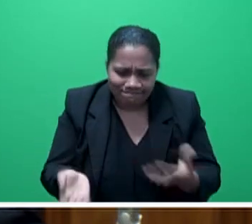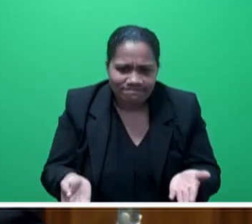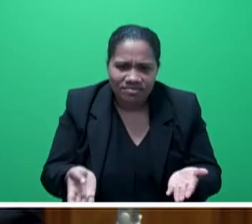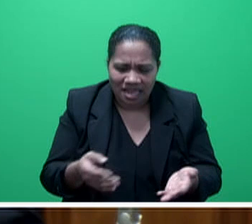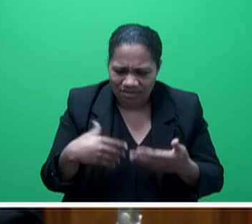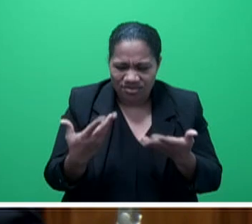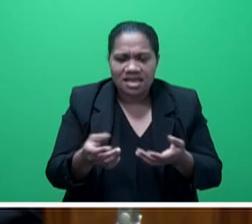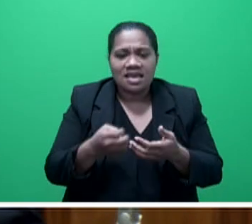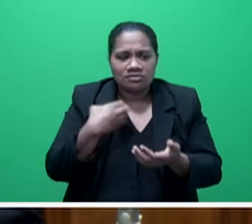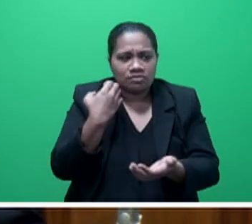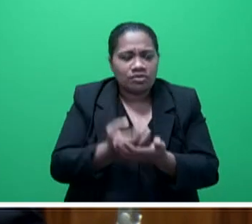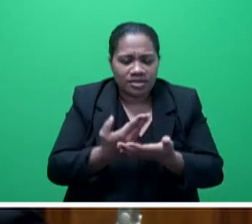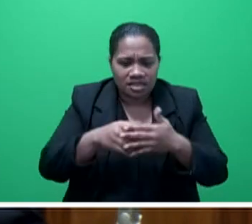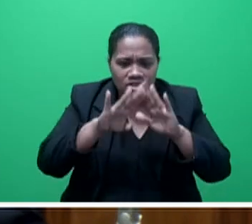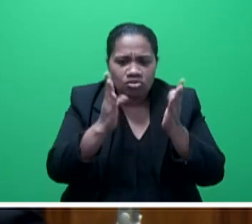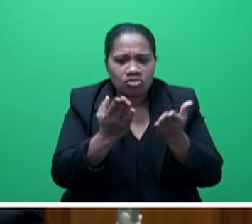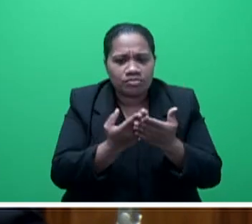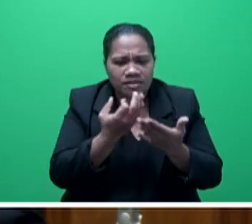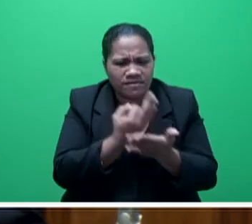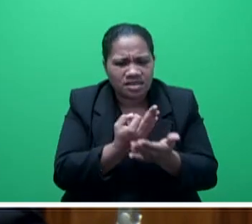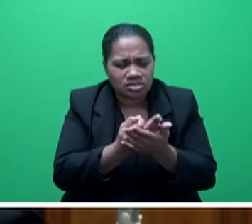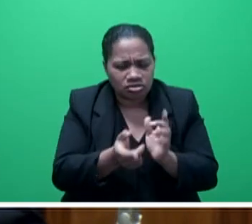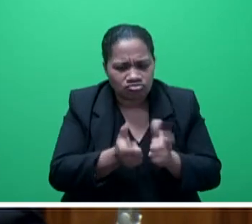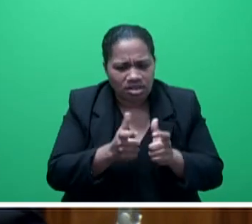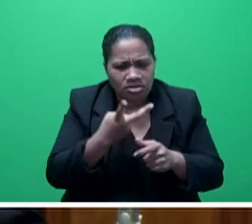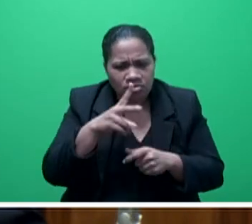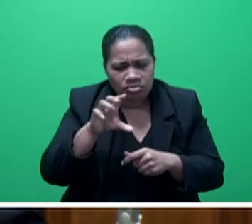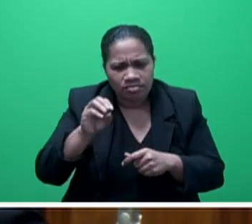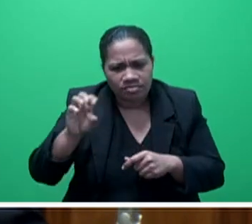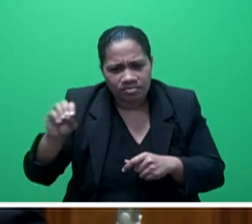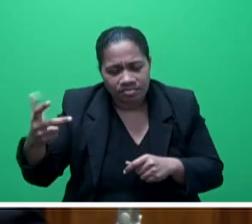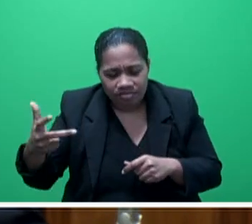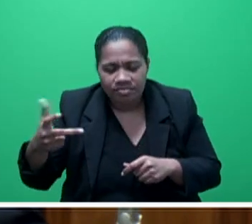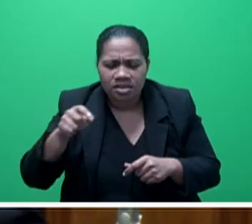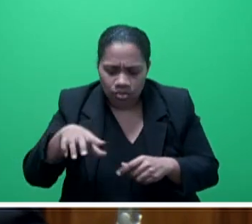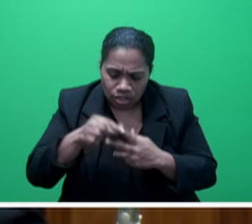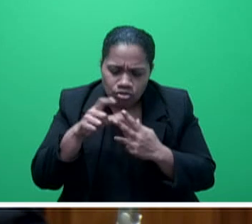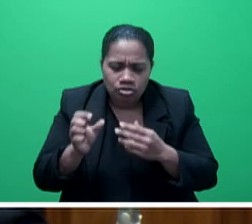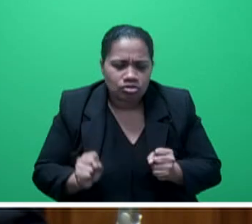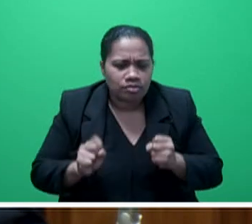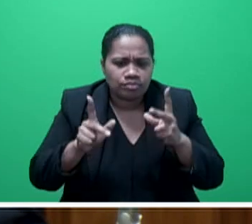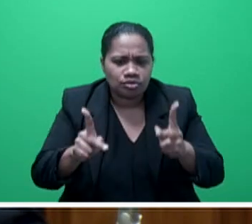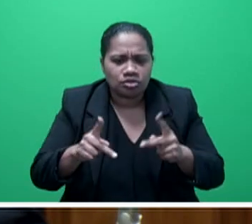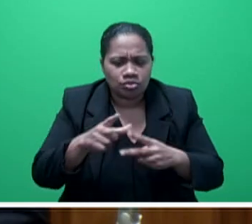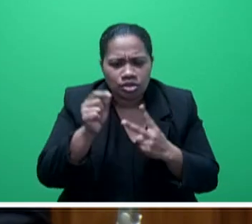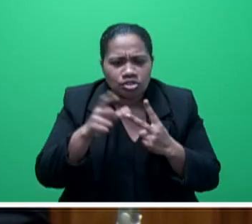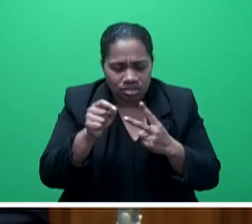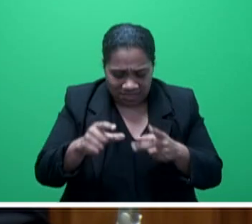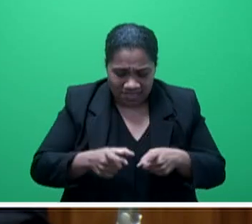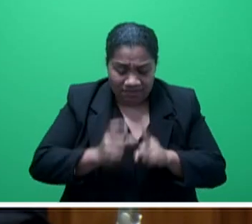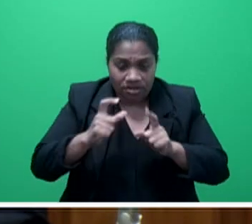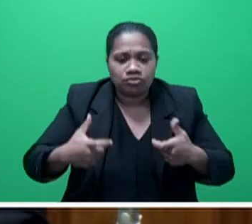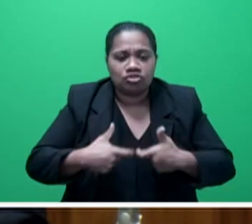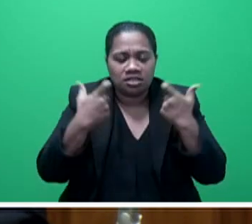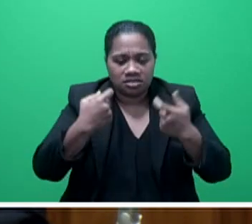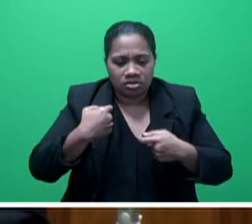proven in the global financial crisis of 2008. We choose to see this as an opportunity. We choose to count these difficulties as a challenge. We